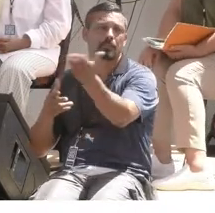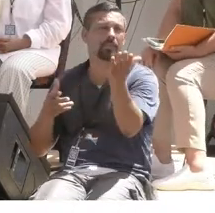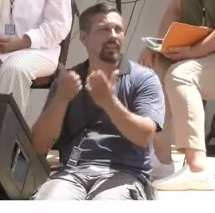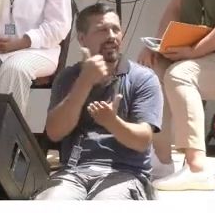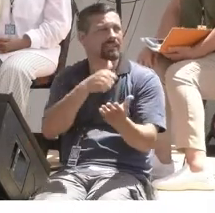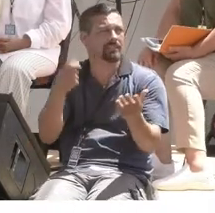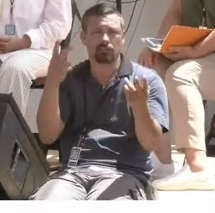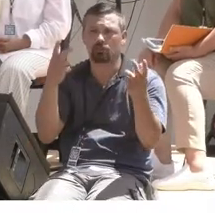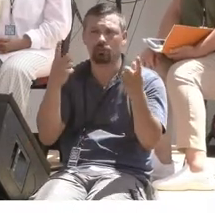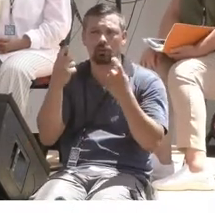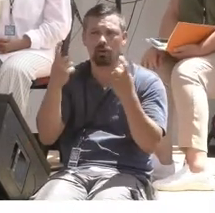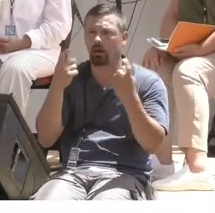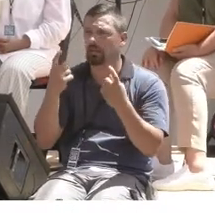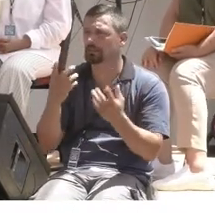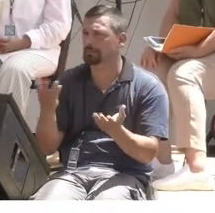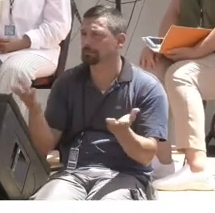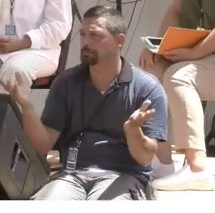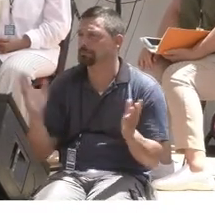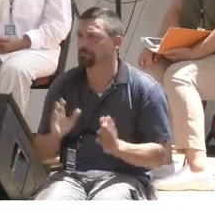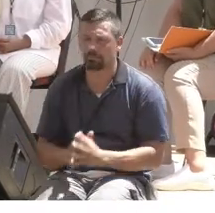you? Please.